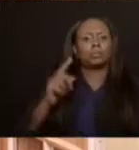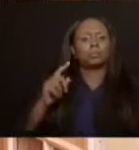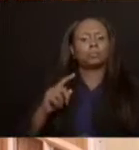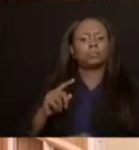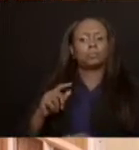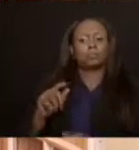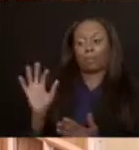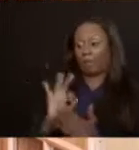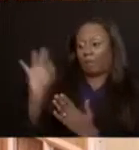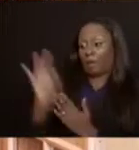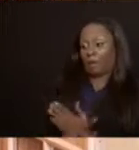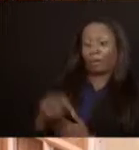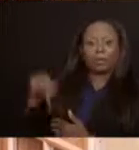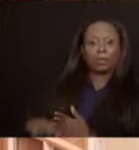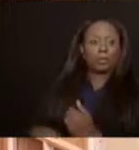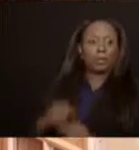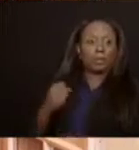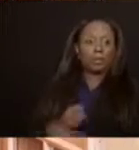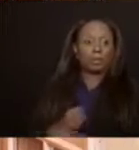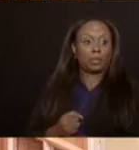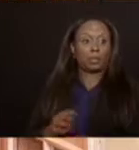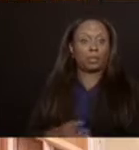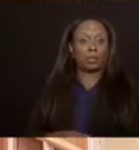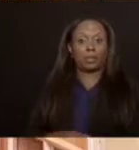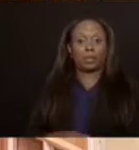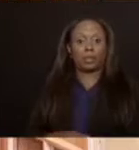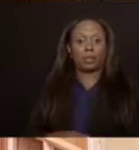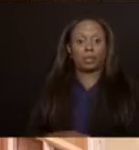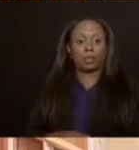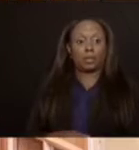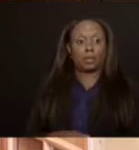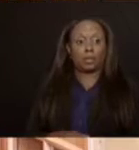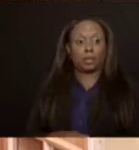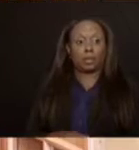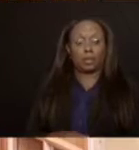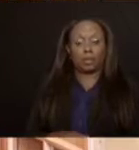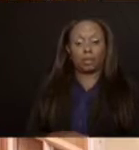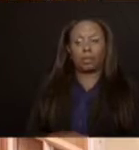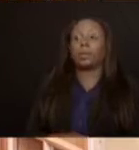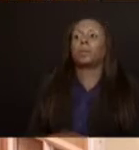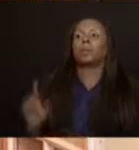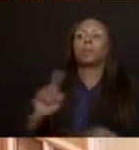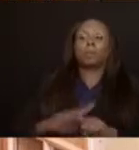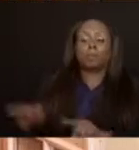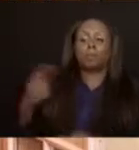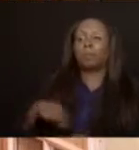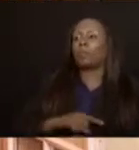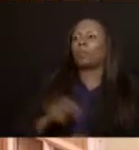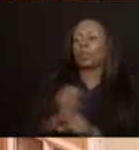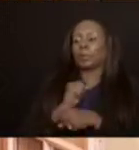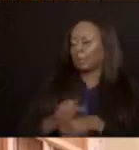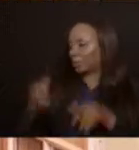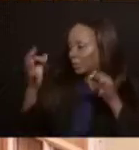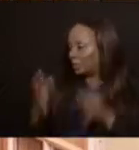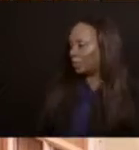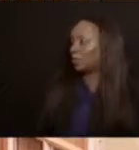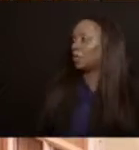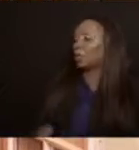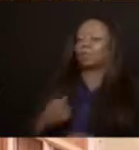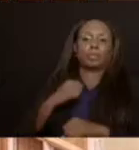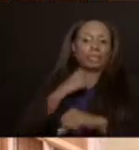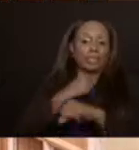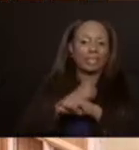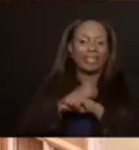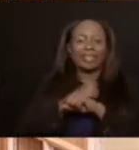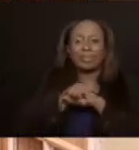this year. But we have learned and we have made the determination that we need to make in order to be able to protect as